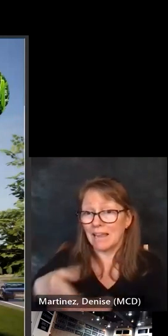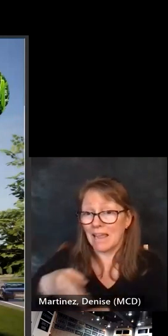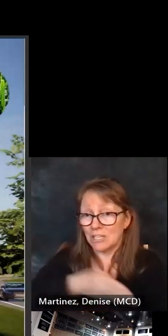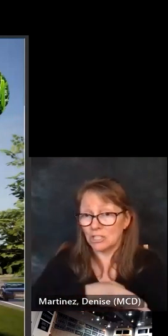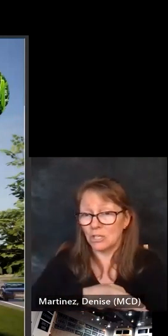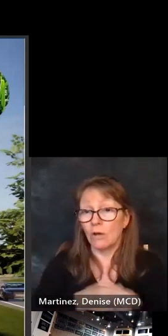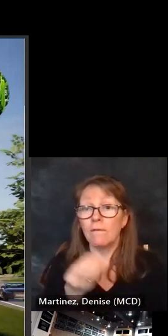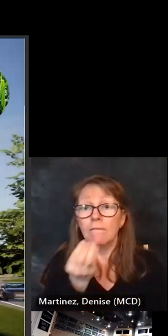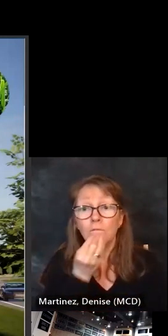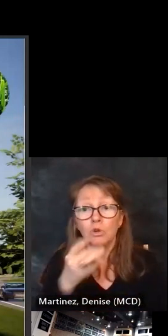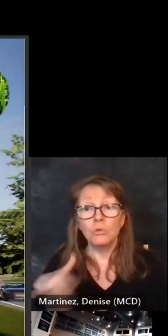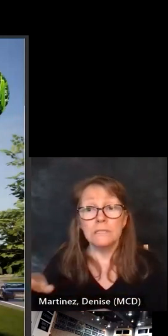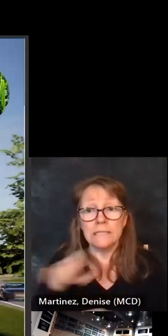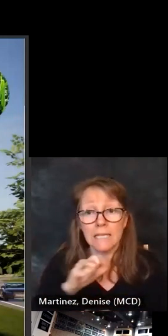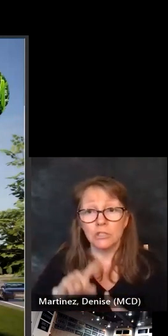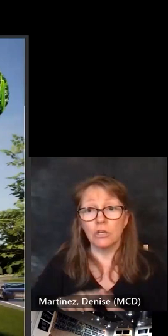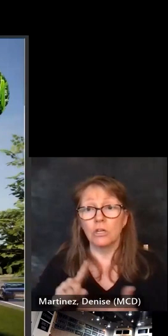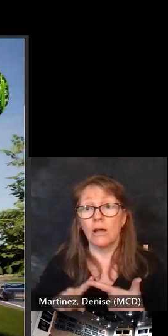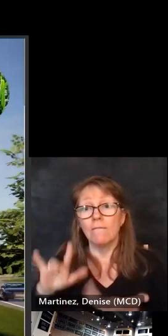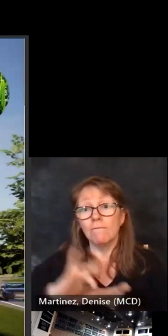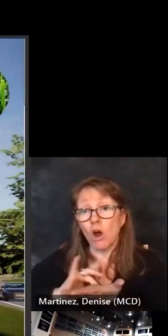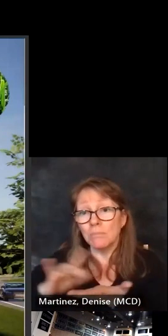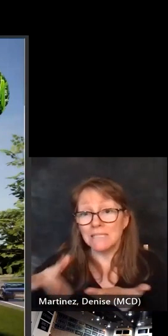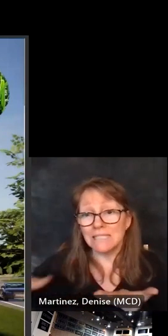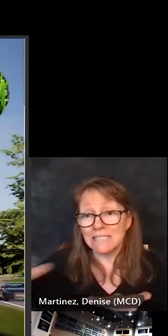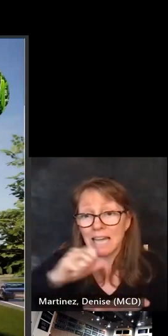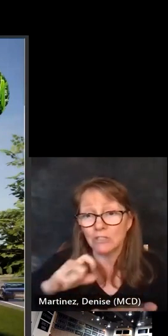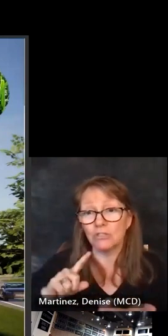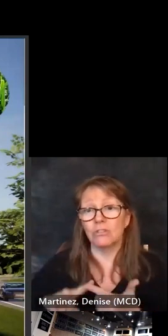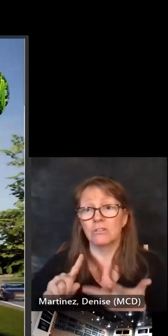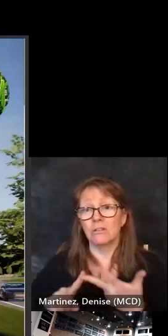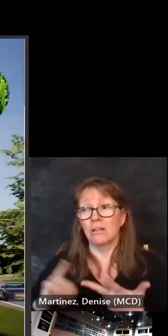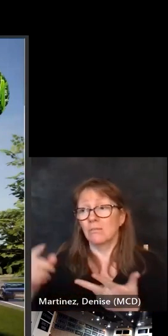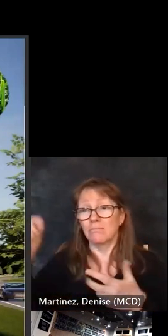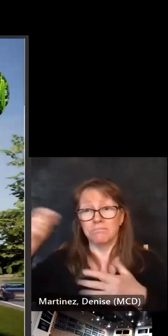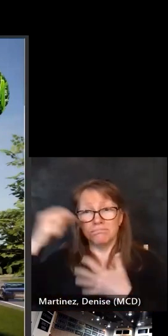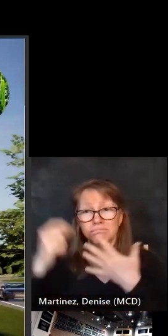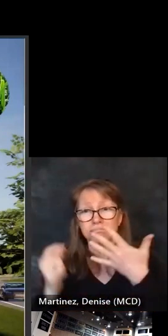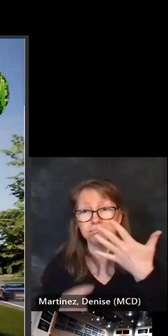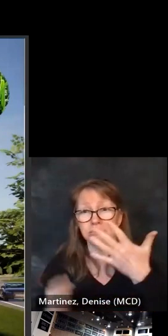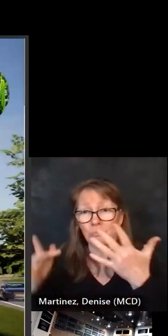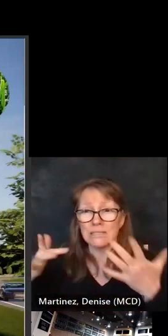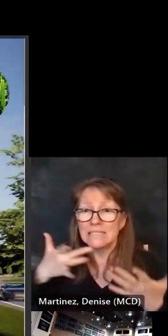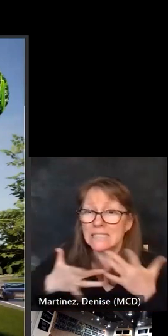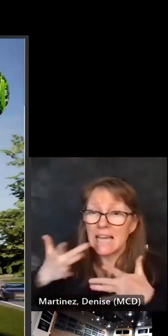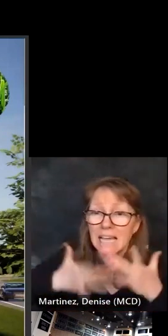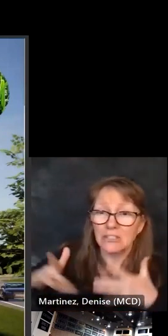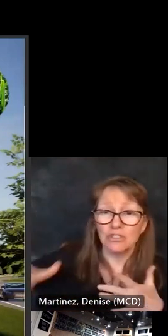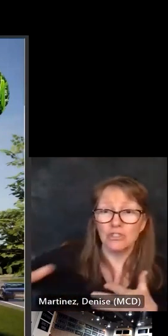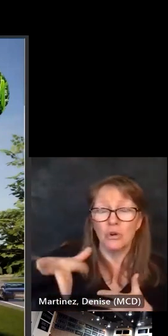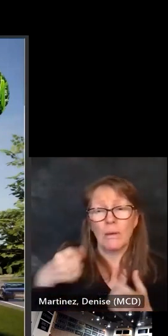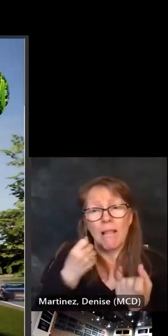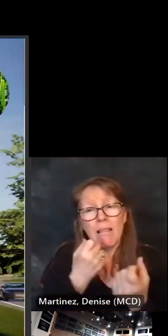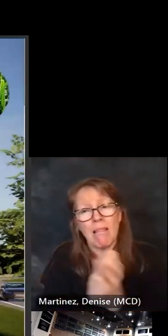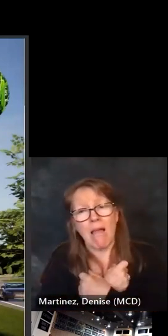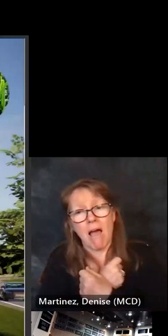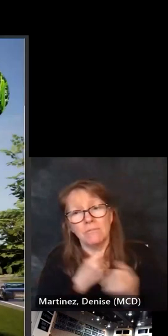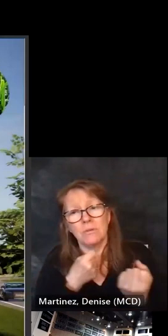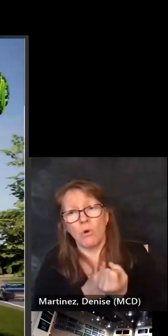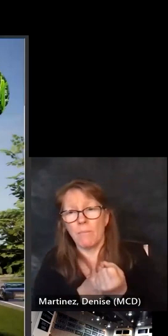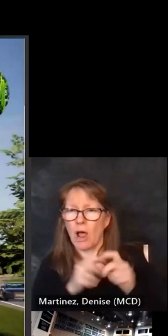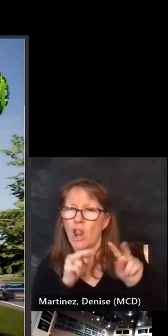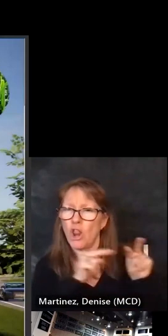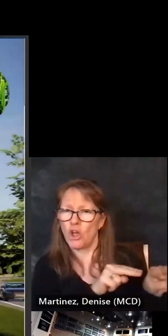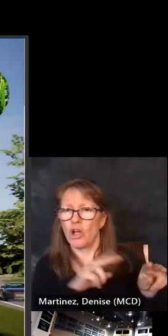food desert, a pharmacy desert, a phone desert. We love and support the businesses here. But look at Washington Street.